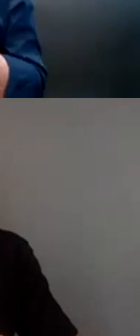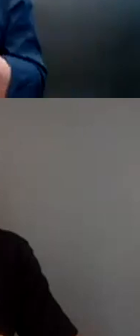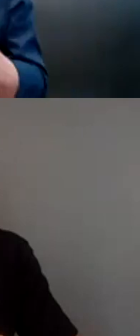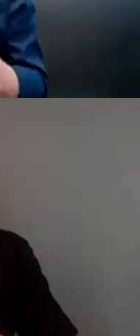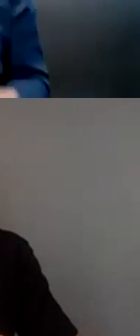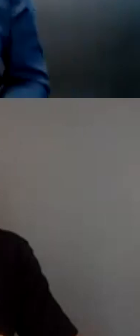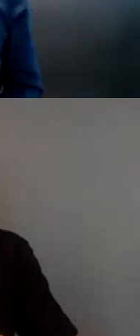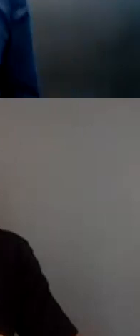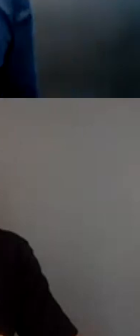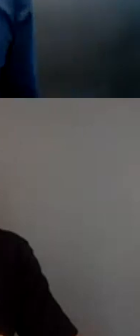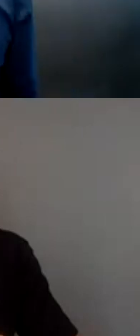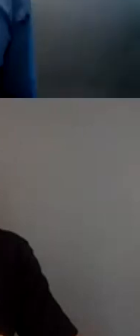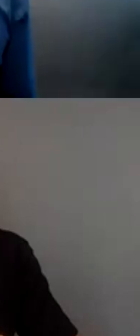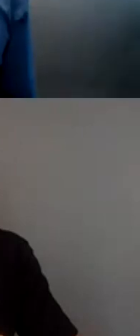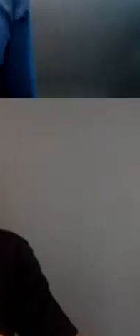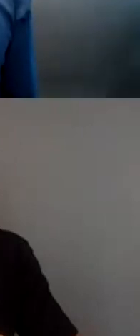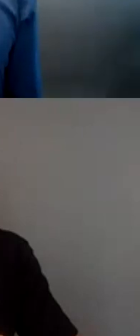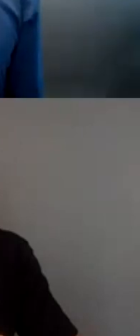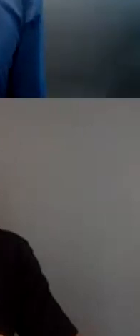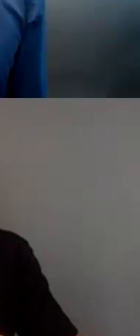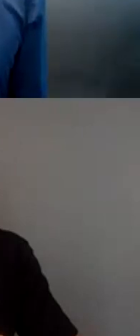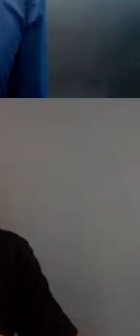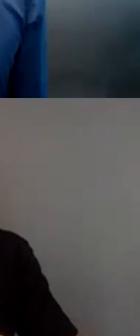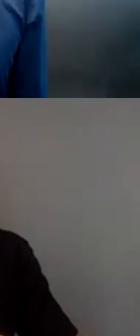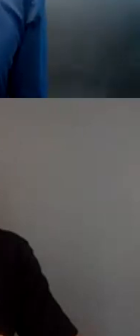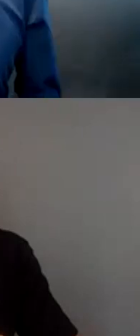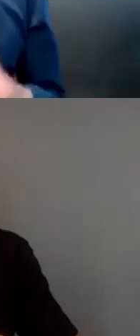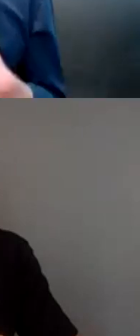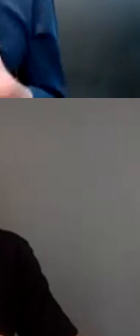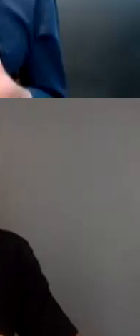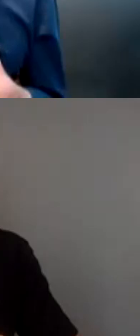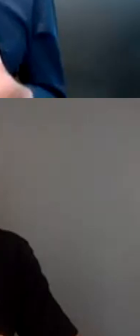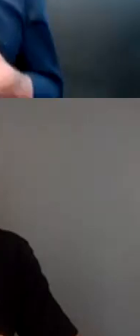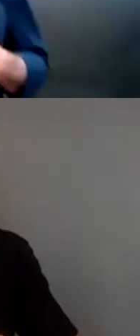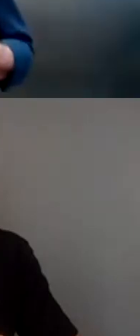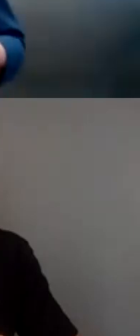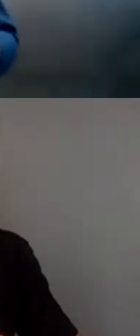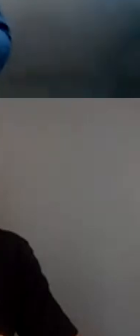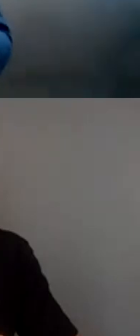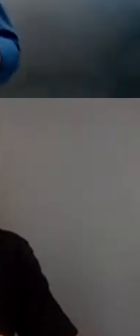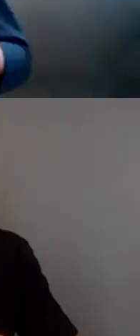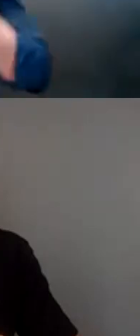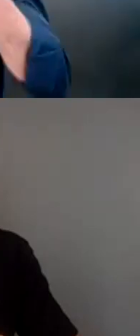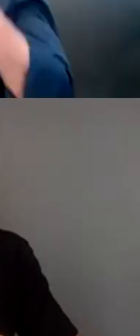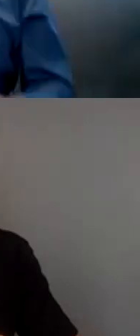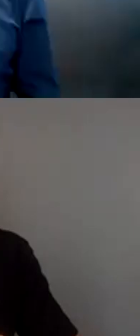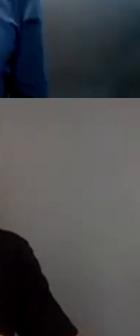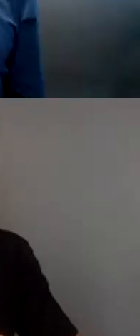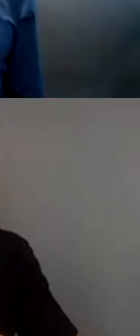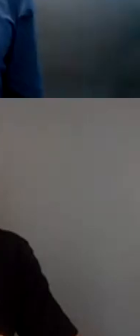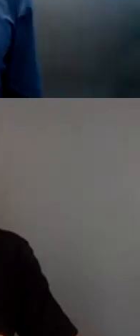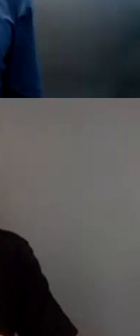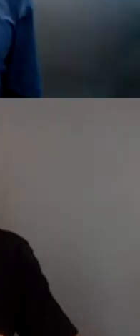Margaret, do you want me to have a go, or You go, and then I'll go. Okay, I can't speak specifically to the context